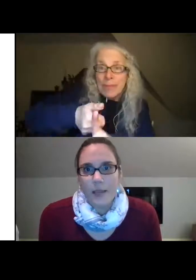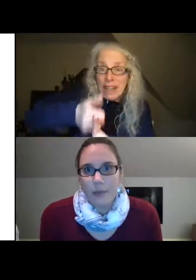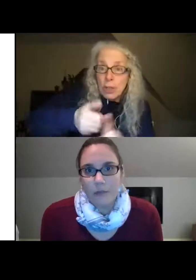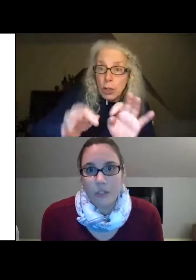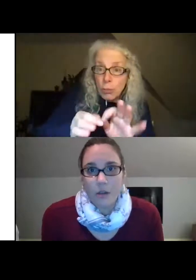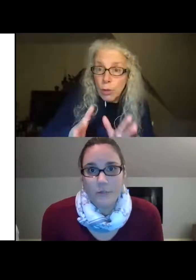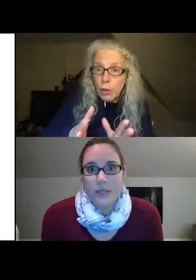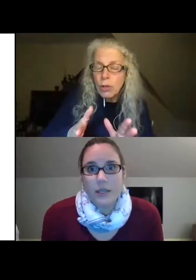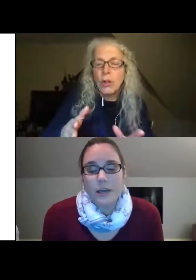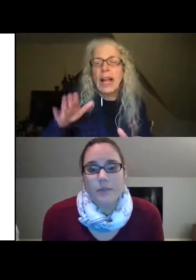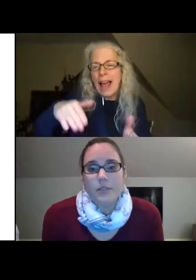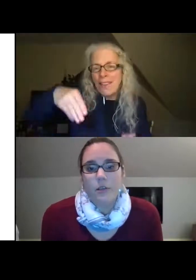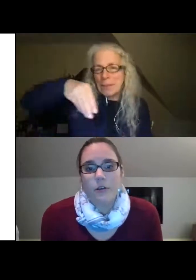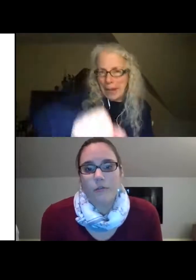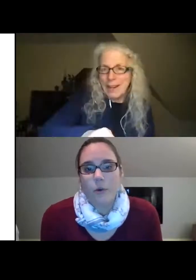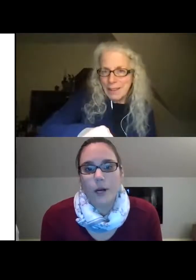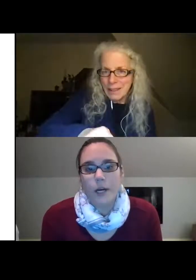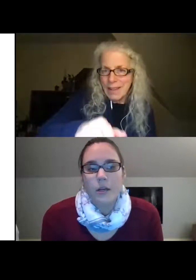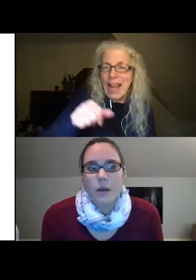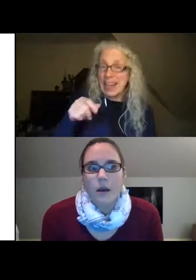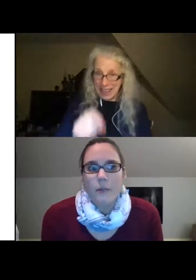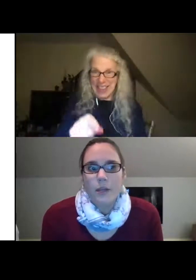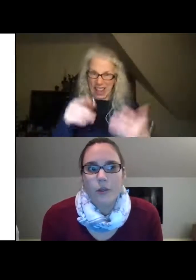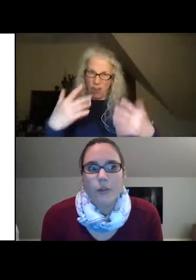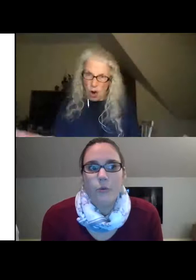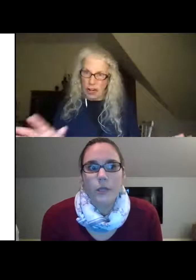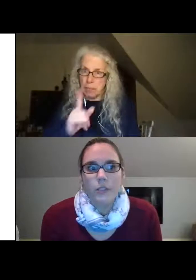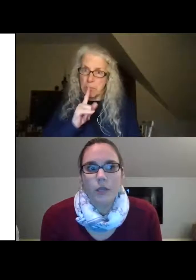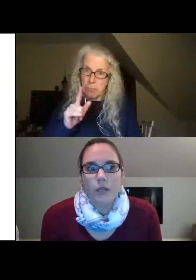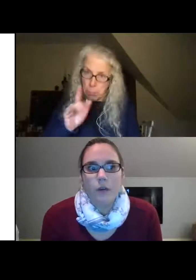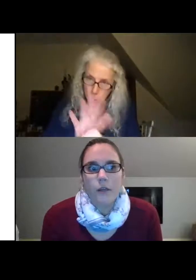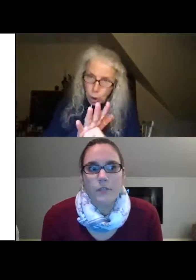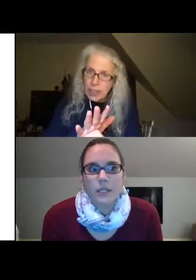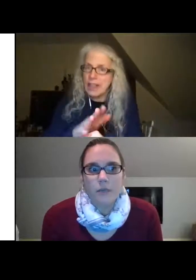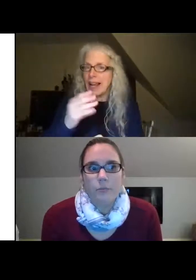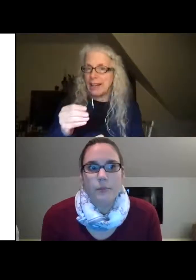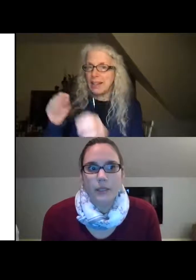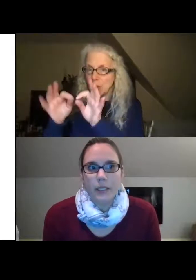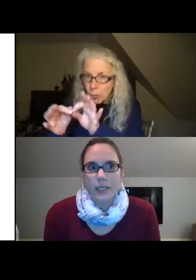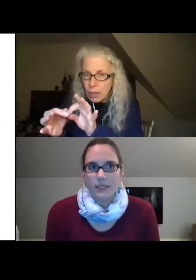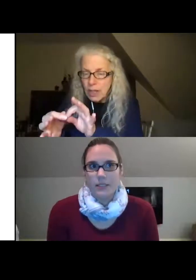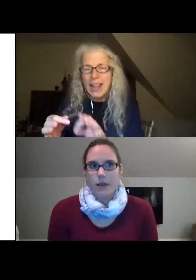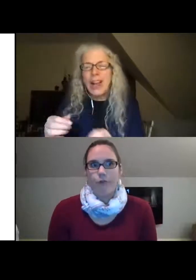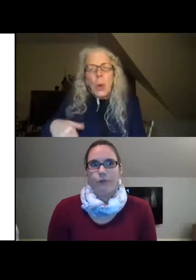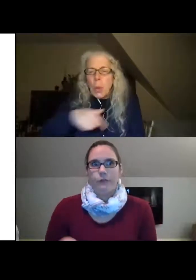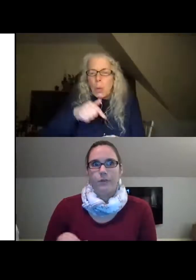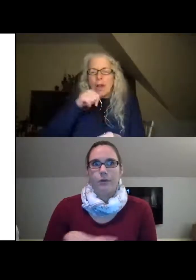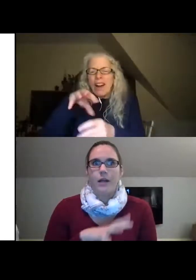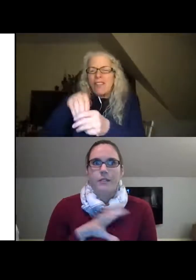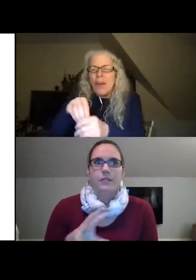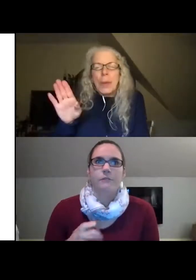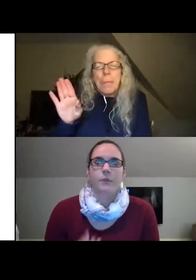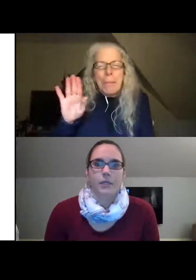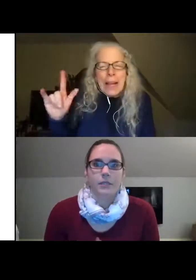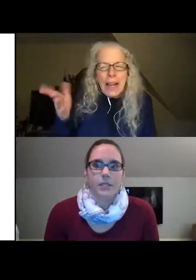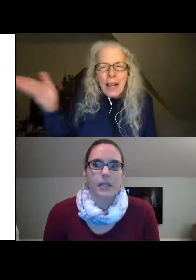received payment for the jobs that they have been secured for. And although we don't get involved in billing itself, the